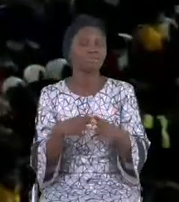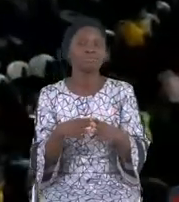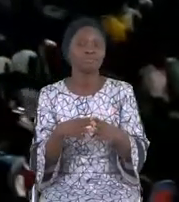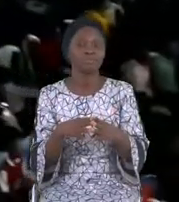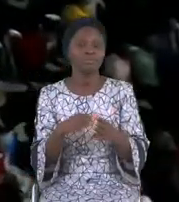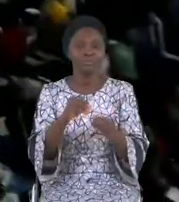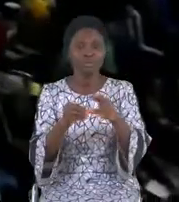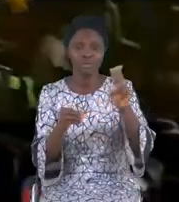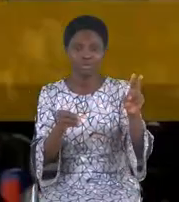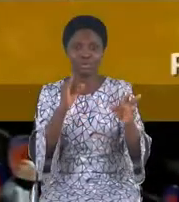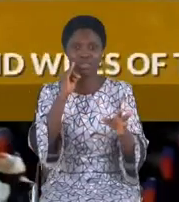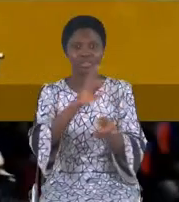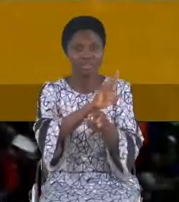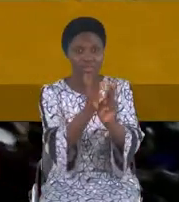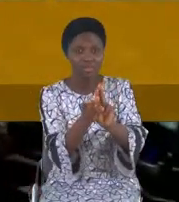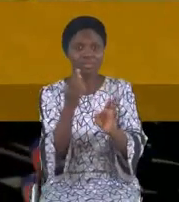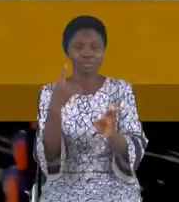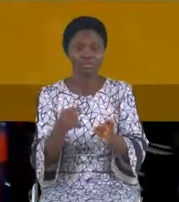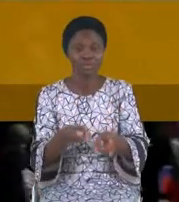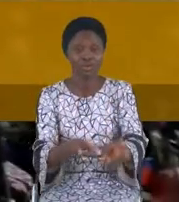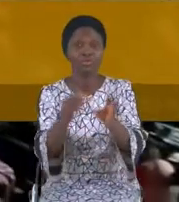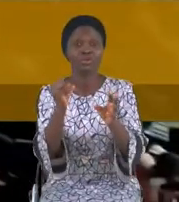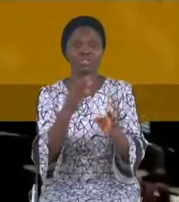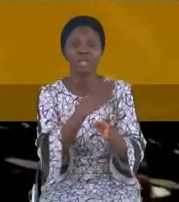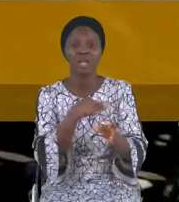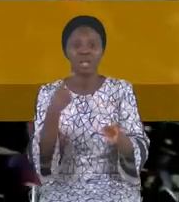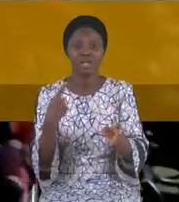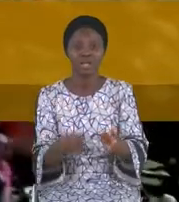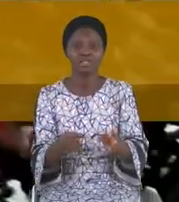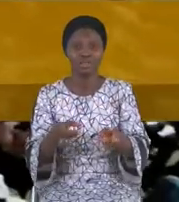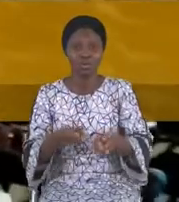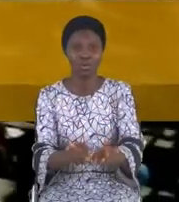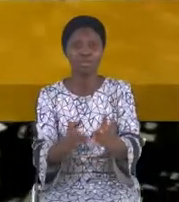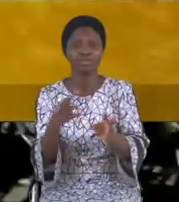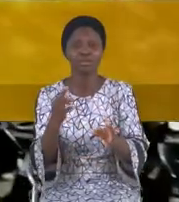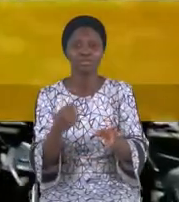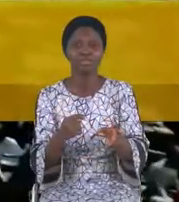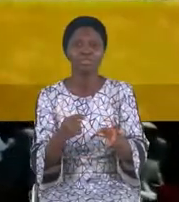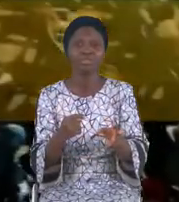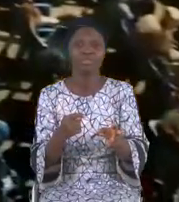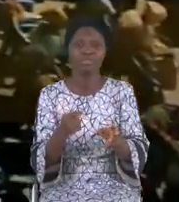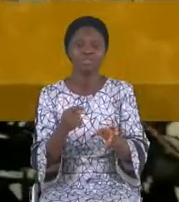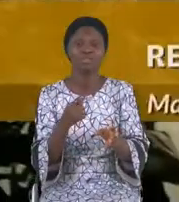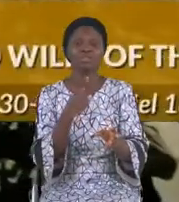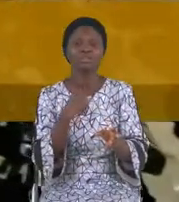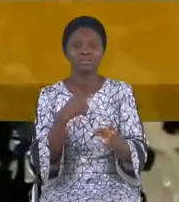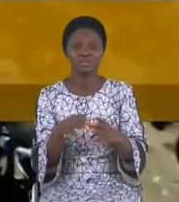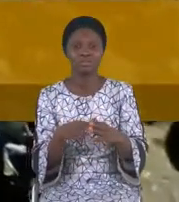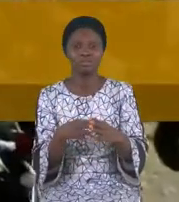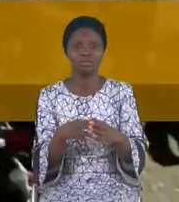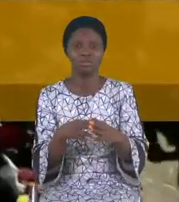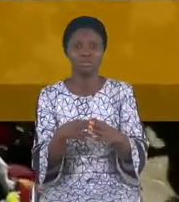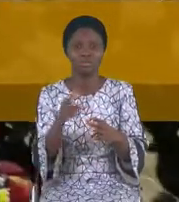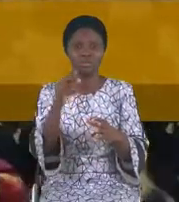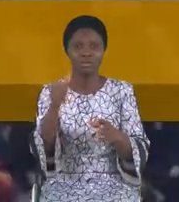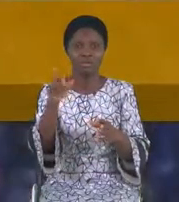repeat of the ways and the wires of the laws we're looking at mark chapter five i'm reading